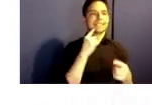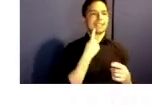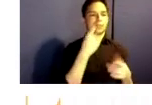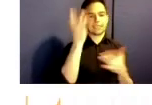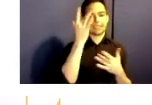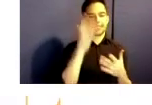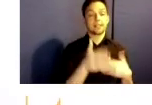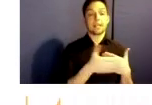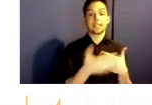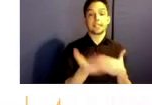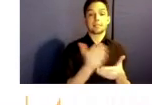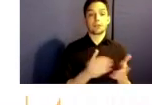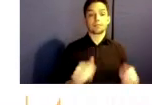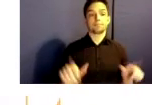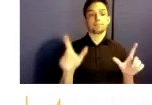Next, please.